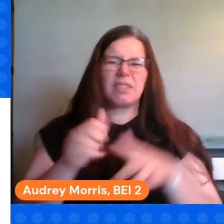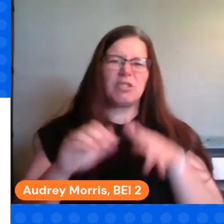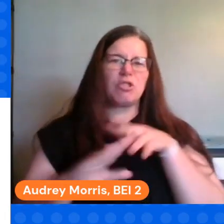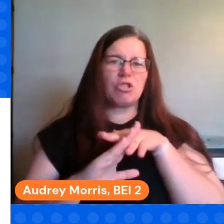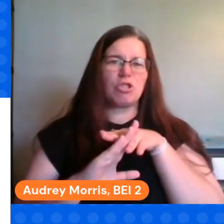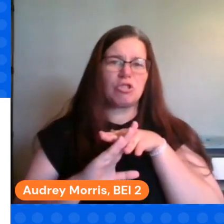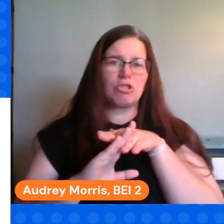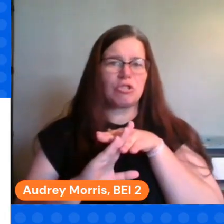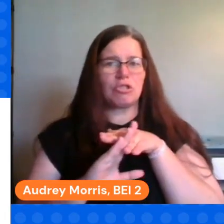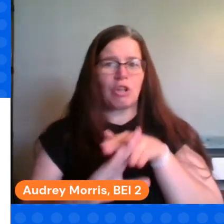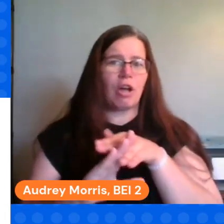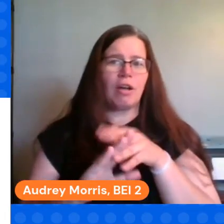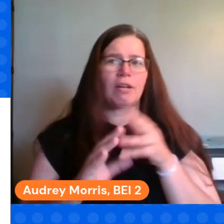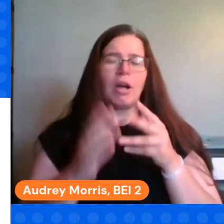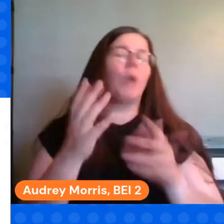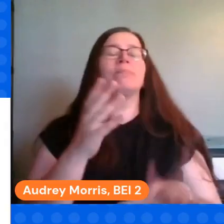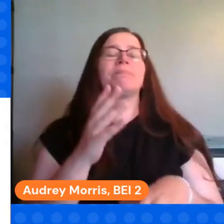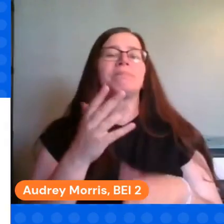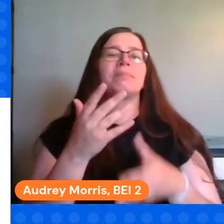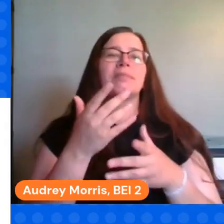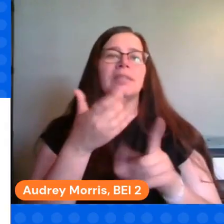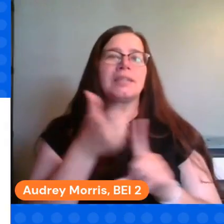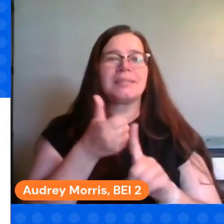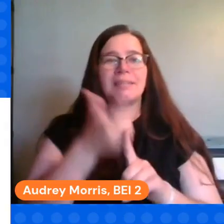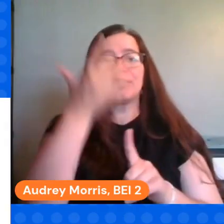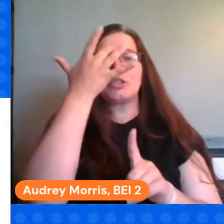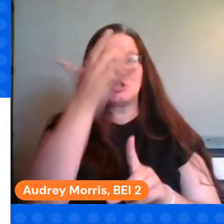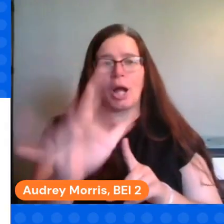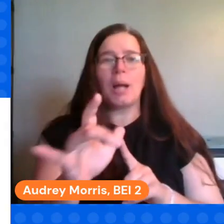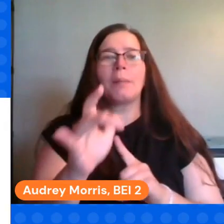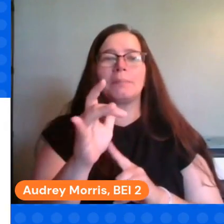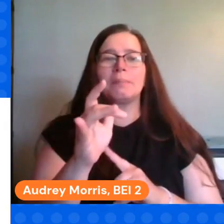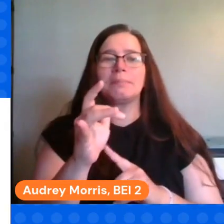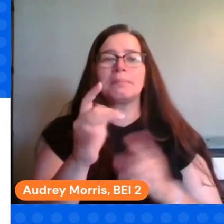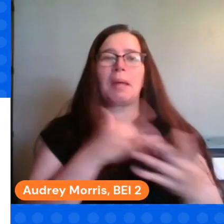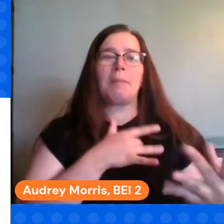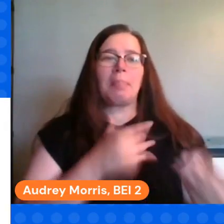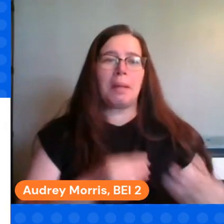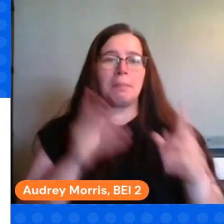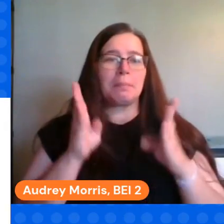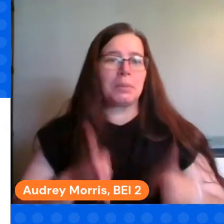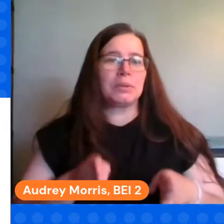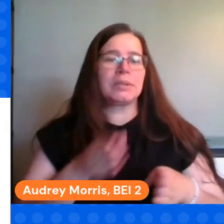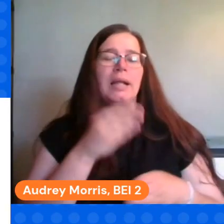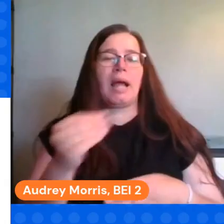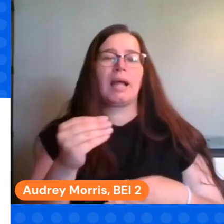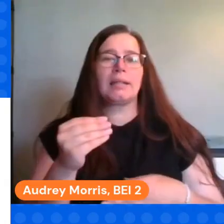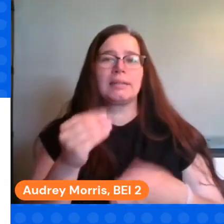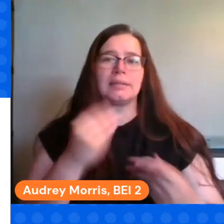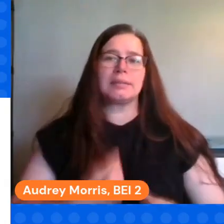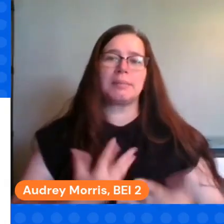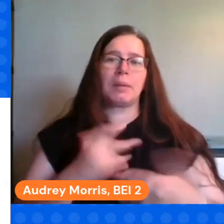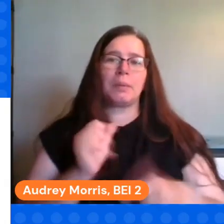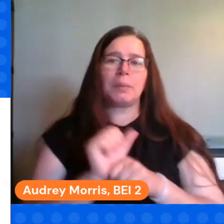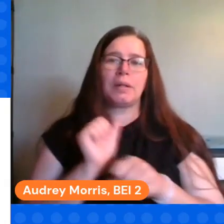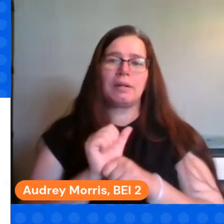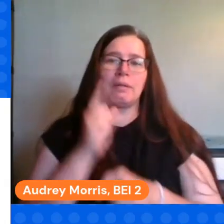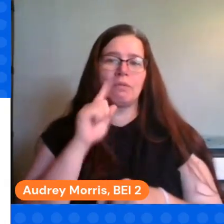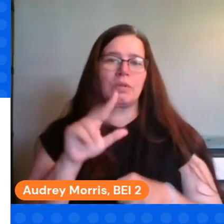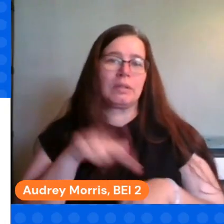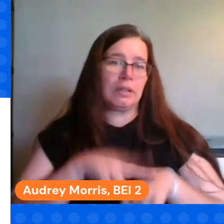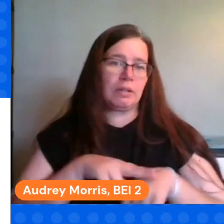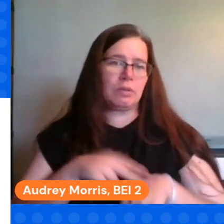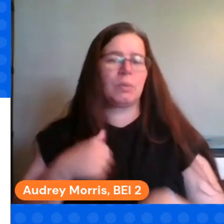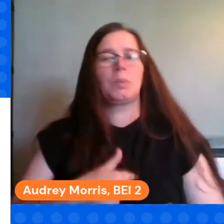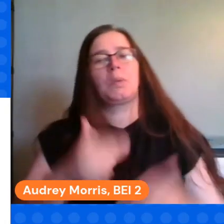empathetic person who has been doing great work also and inspiring work in nature. So we hope that this will inspire both like